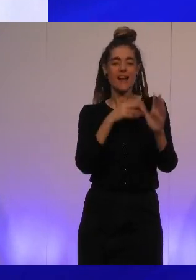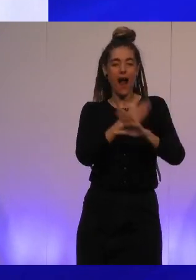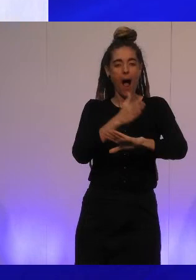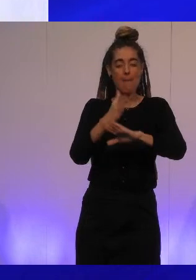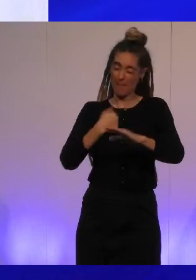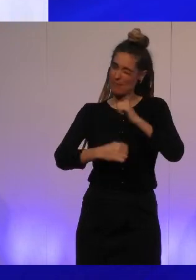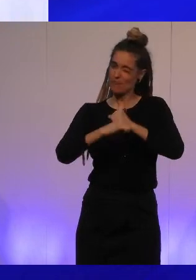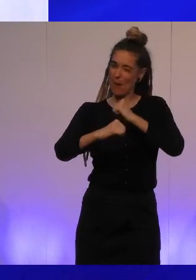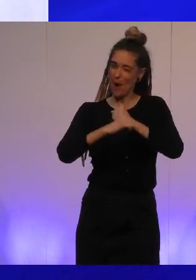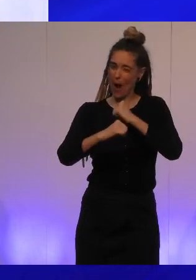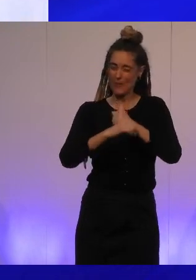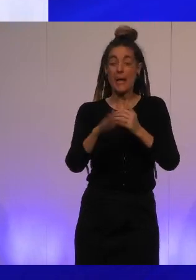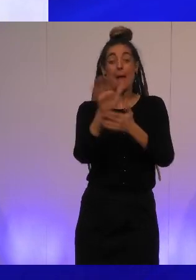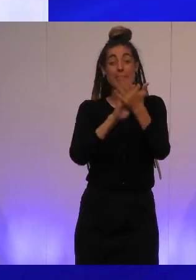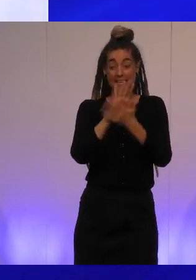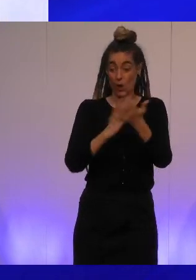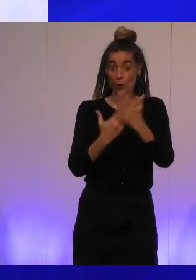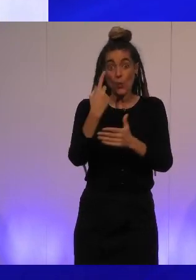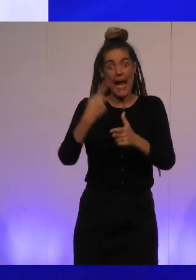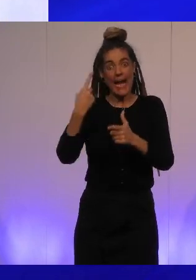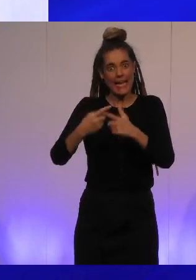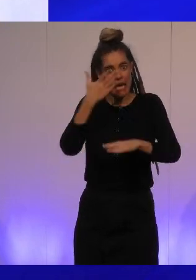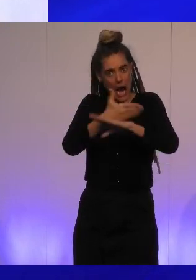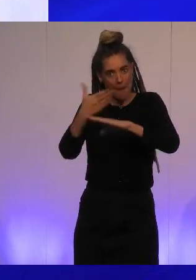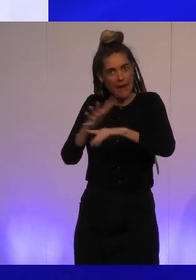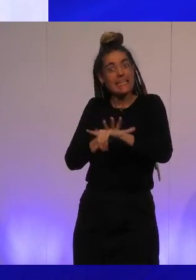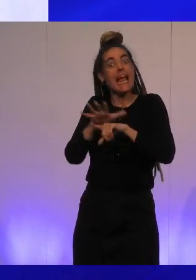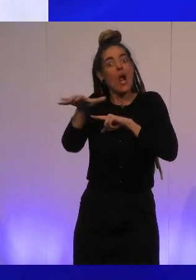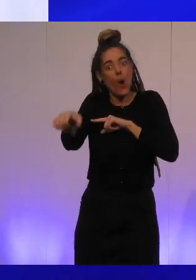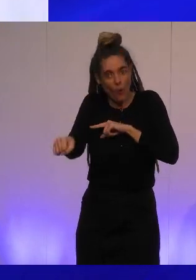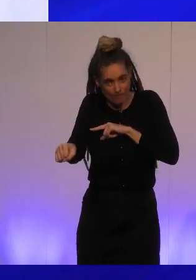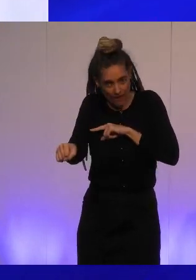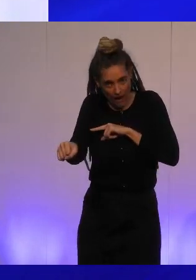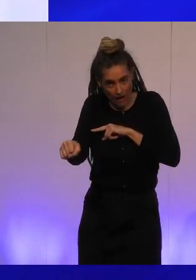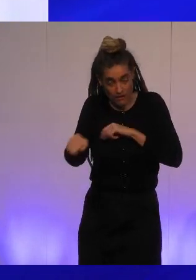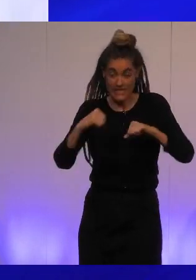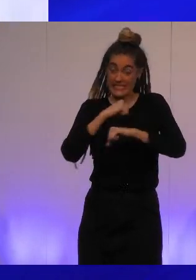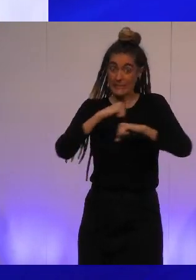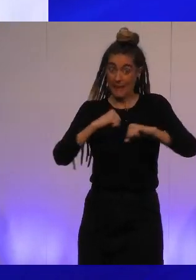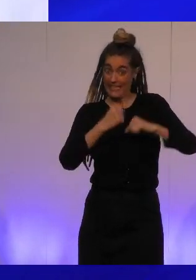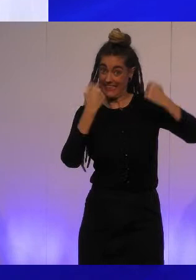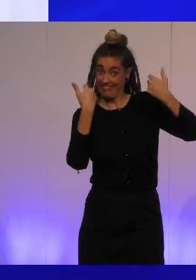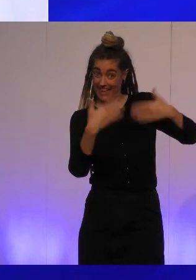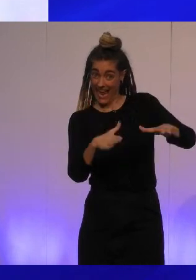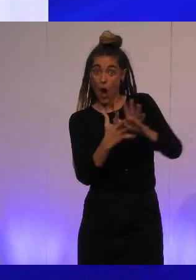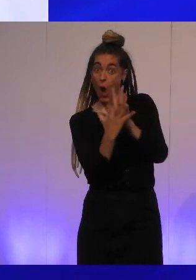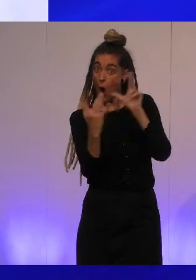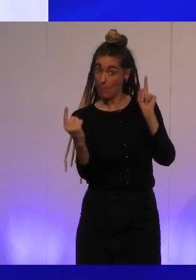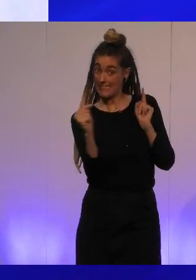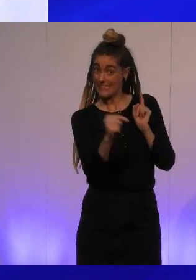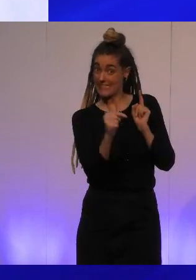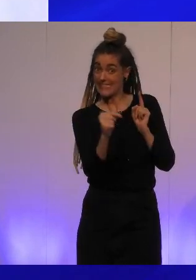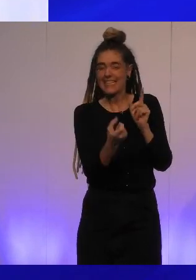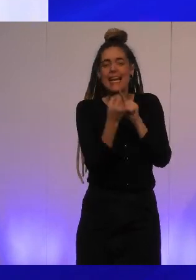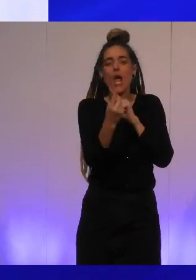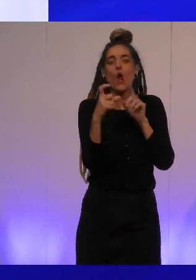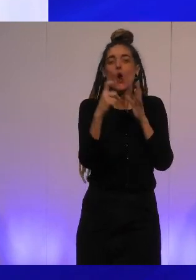spaces lost for the new A&E have been provided with the car park that is opposite the